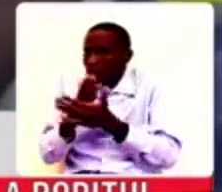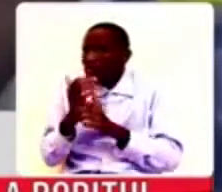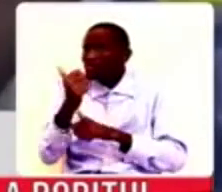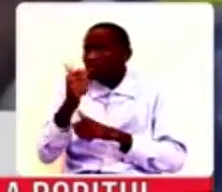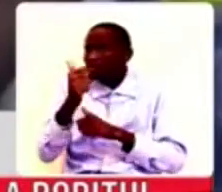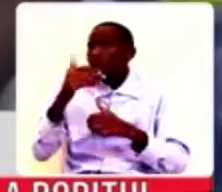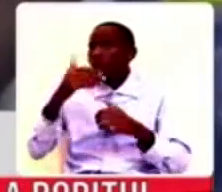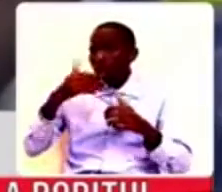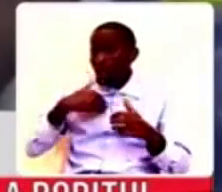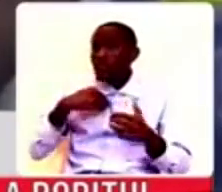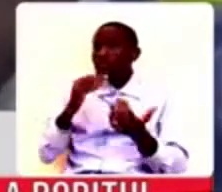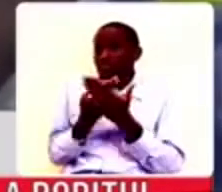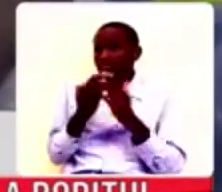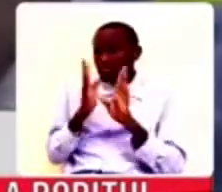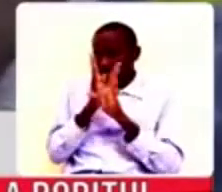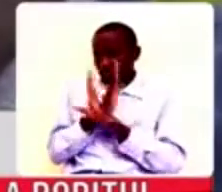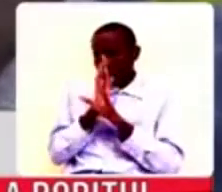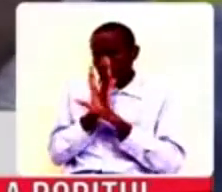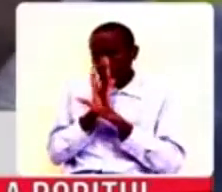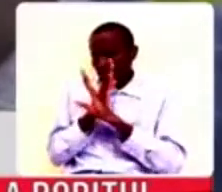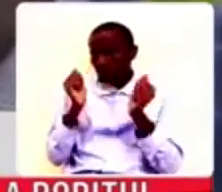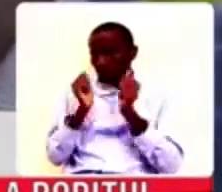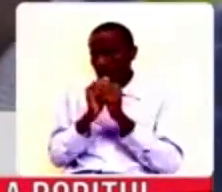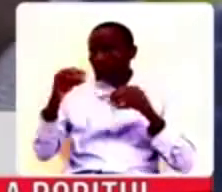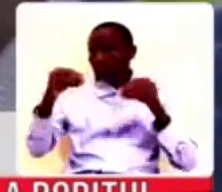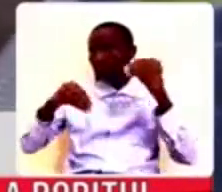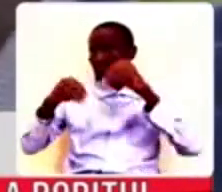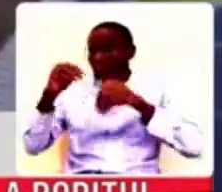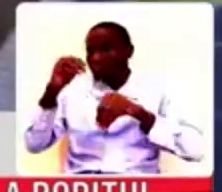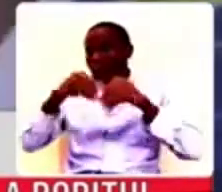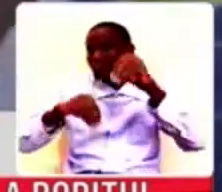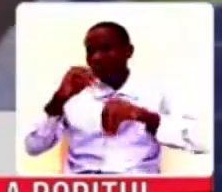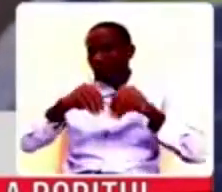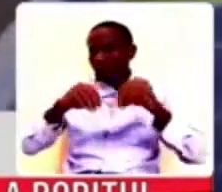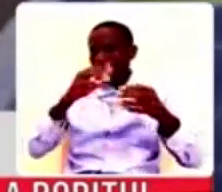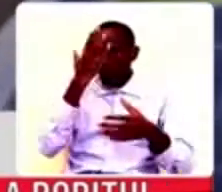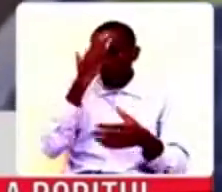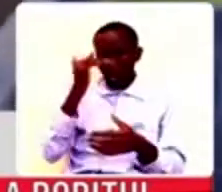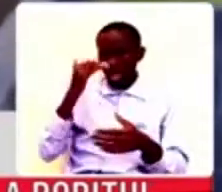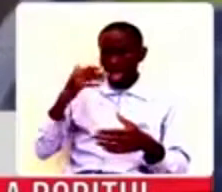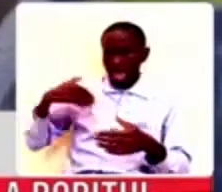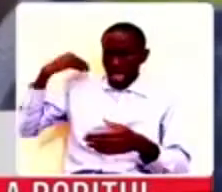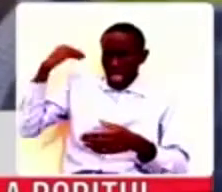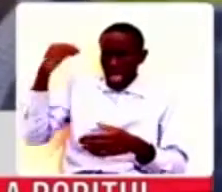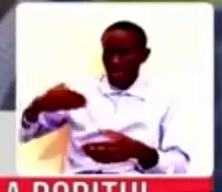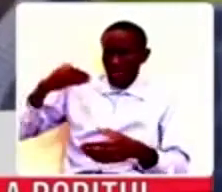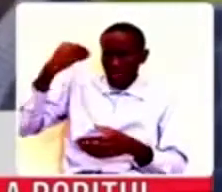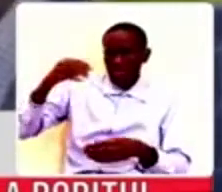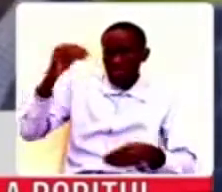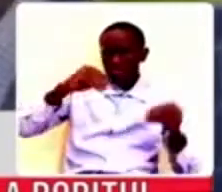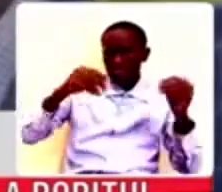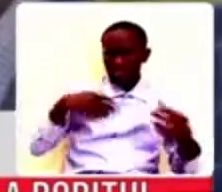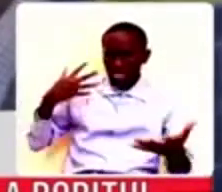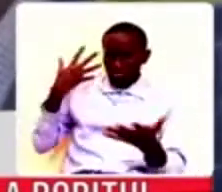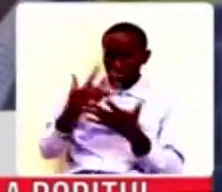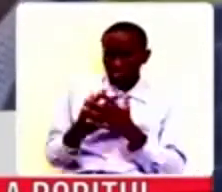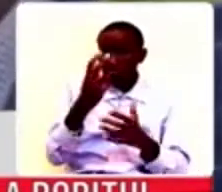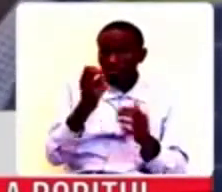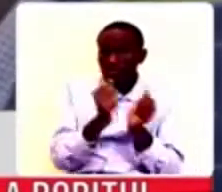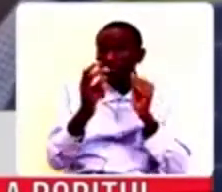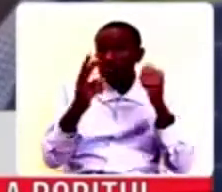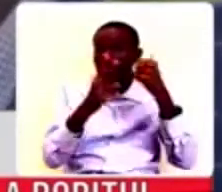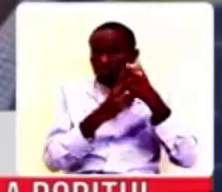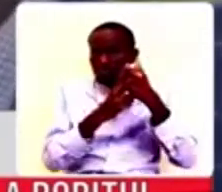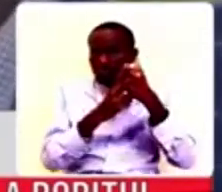picture here, and it has to do with elections. After all, why is it every election, it is Jimmy that is sought? 2017, I'm being looked